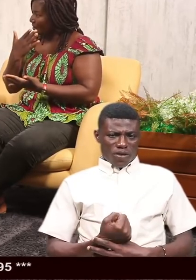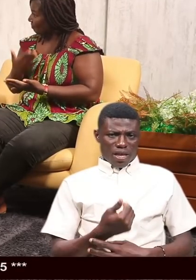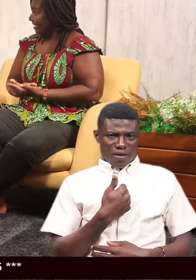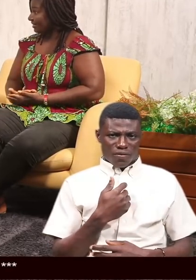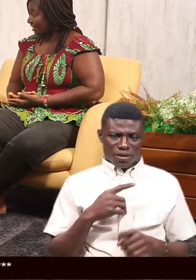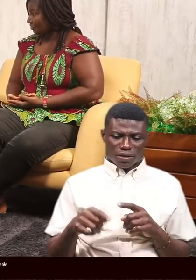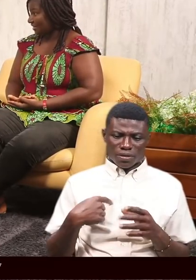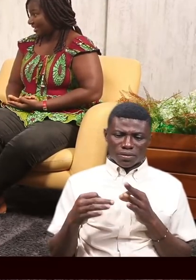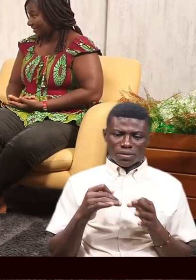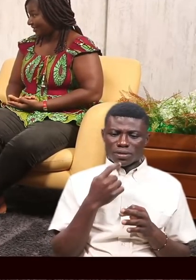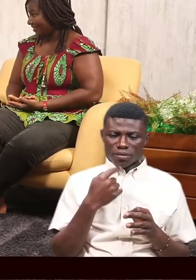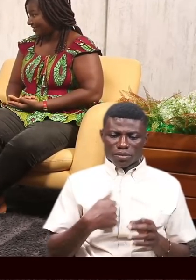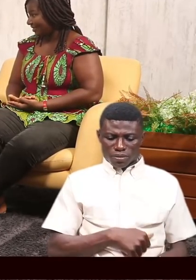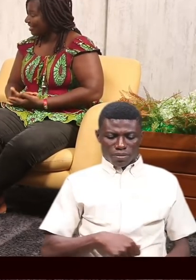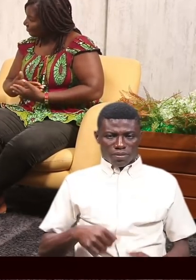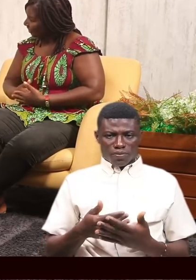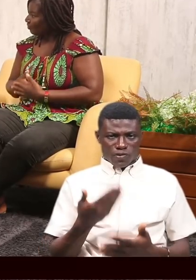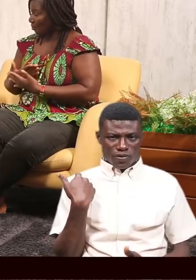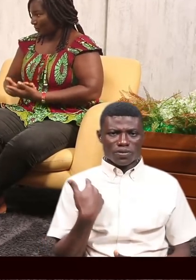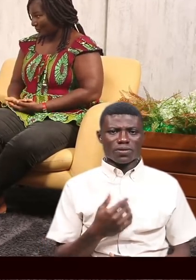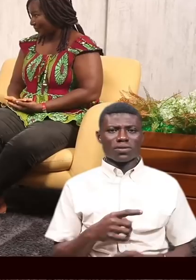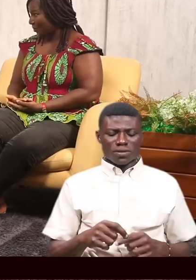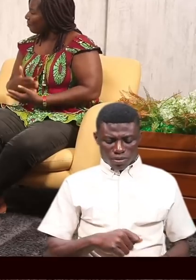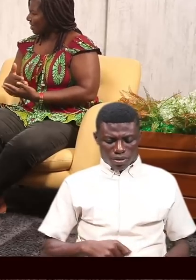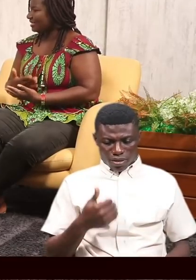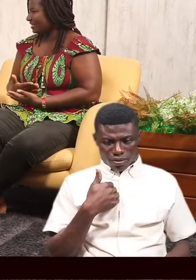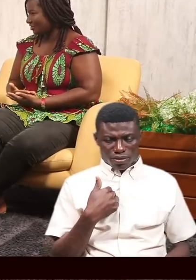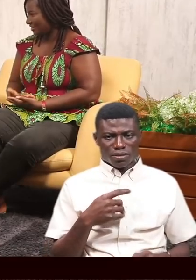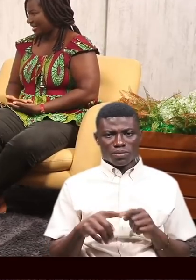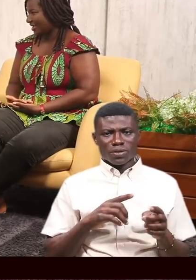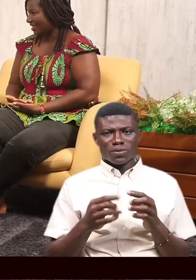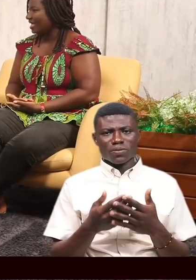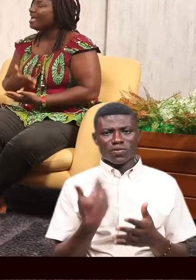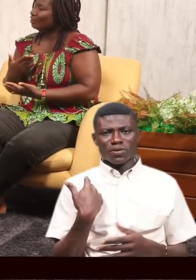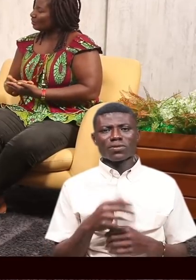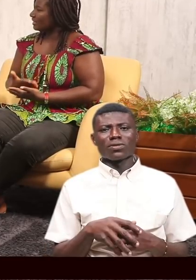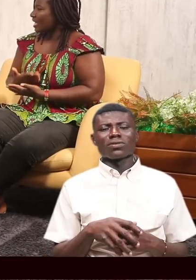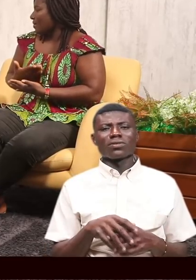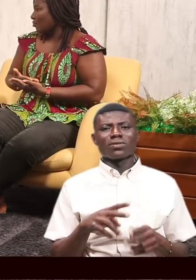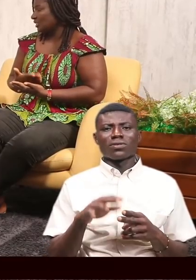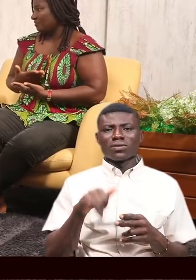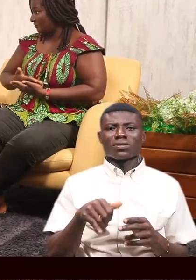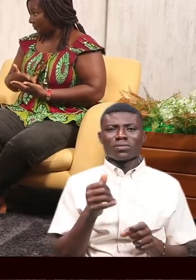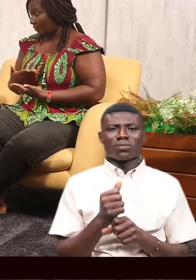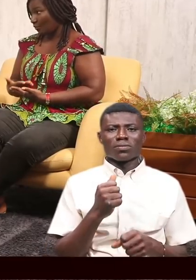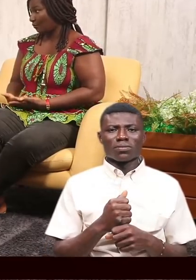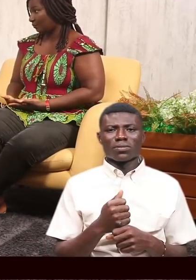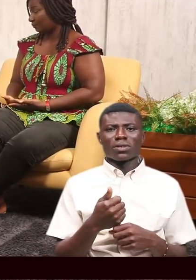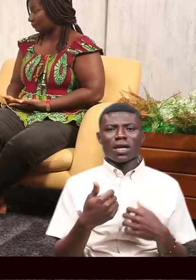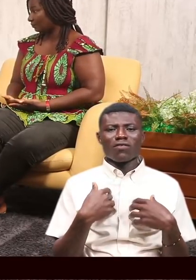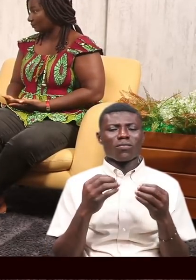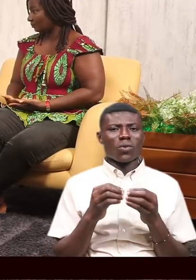say my surgery da etwa ne wo me ho my surgery da enu nti e ma moja fi me